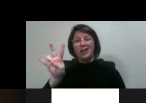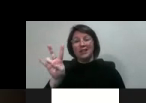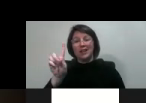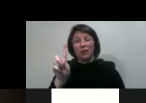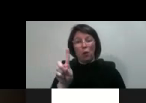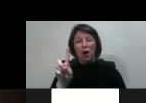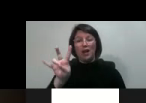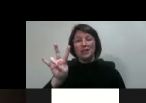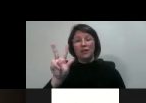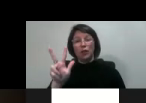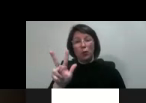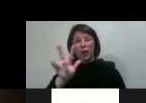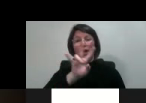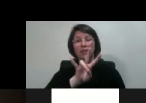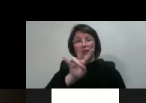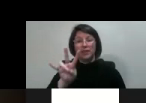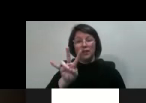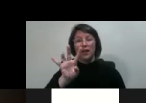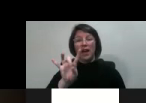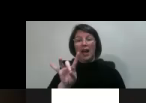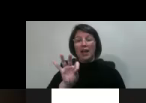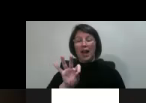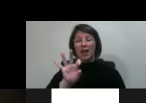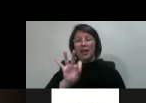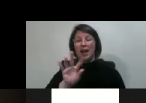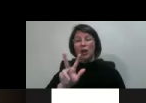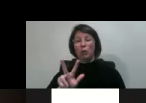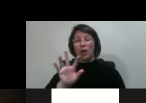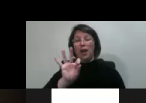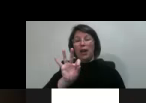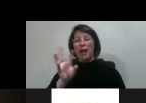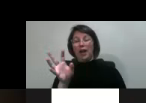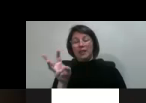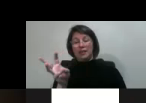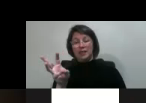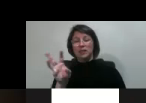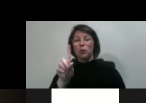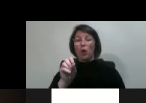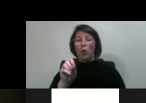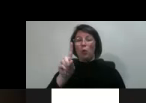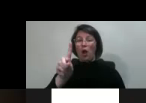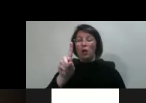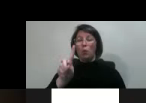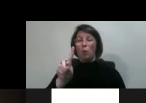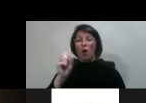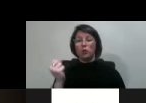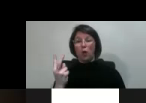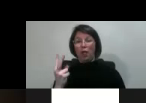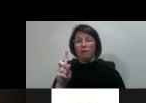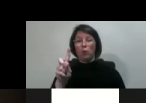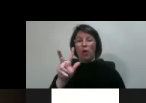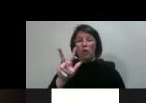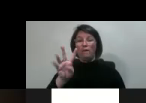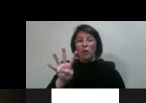71, 73, 77, 89, 93, 96, 101, 112,